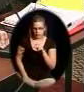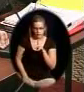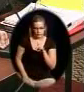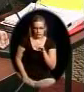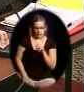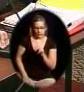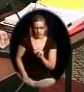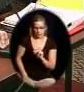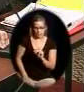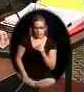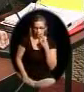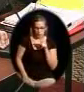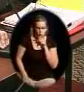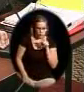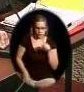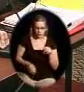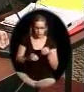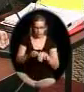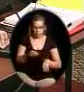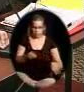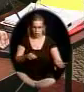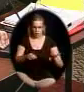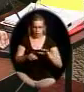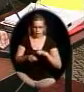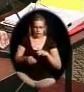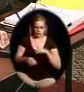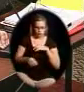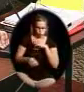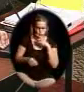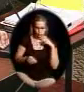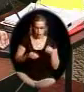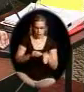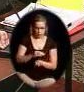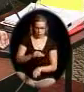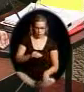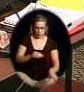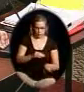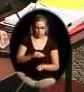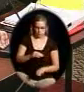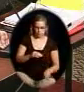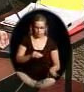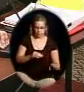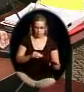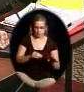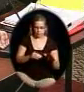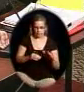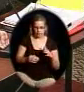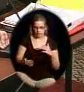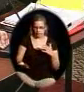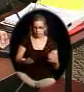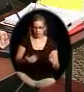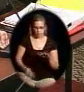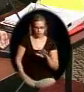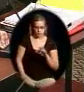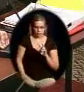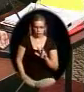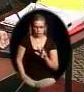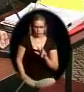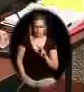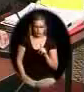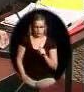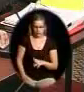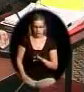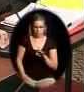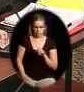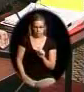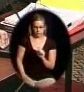real pond. It's a dry bottom detention facility, maybe 3.5 feet tall with a box